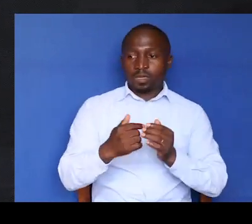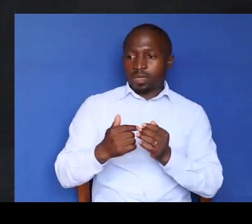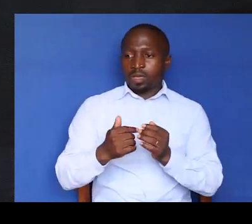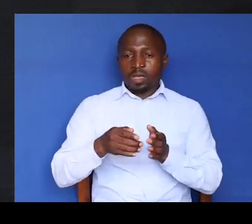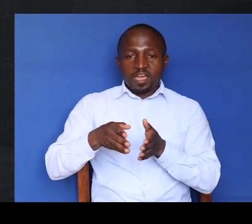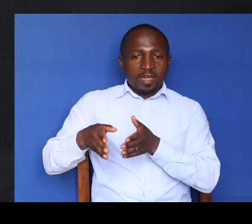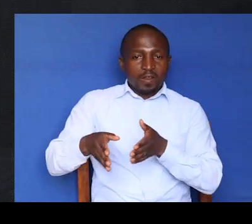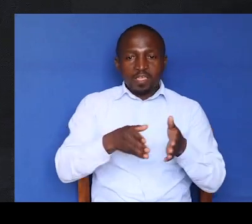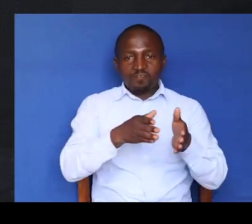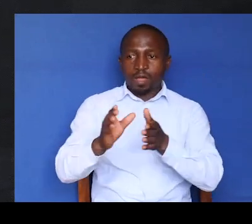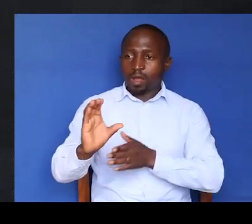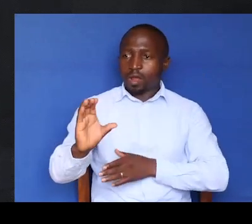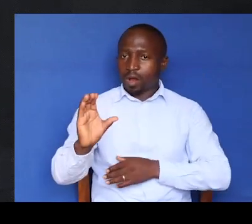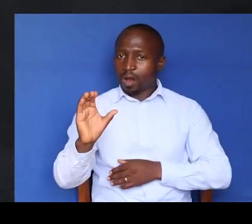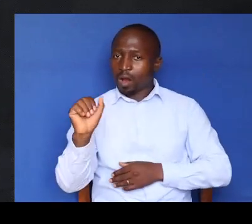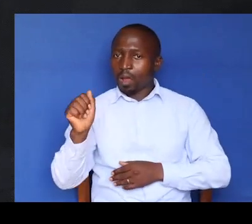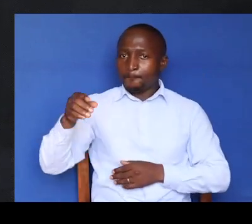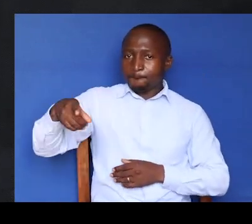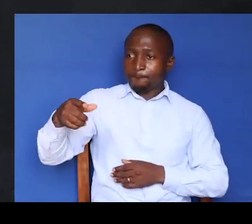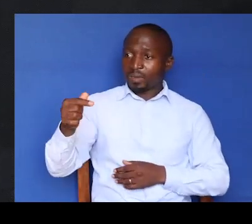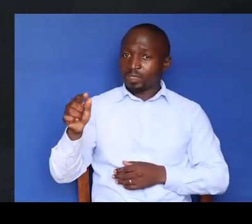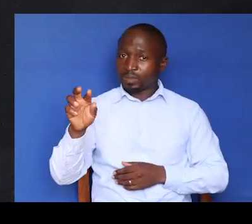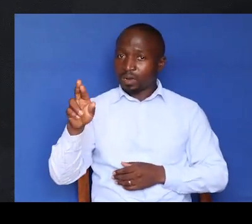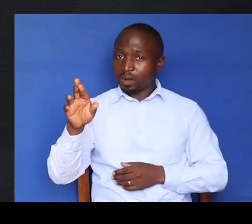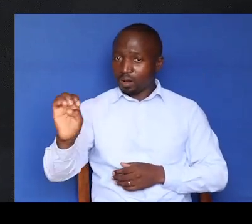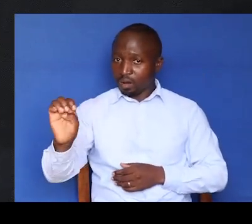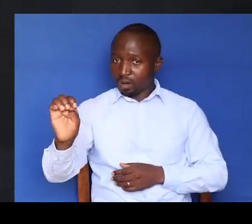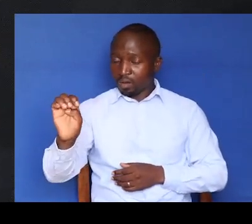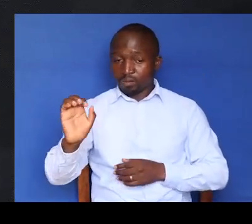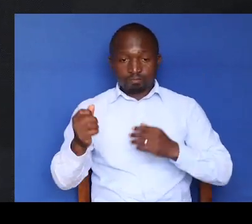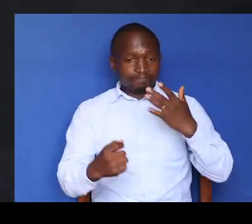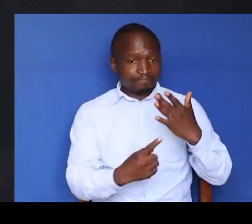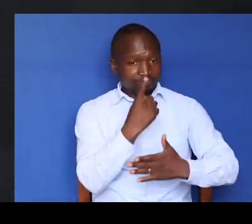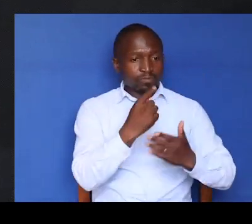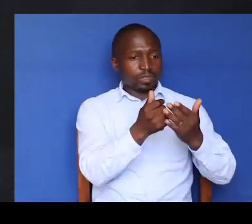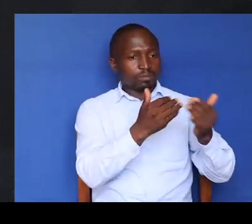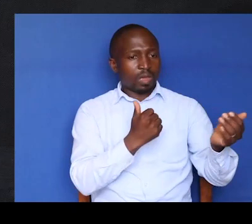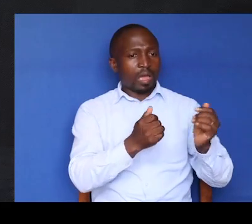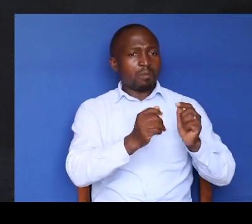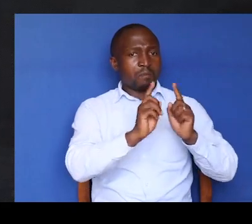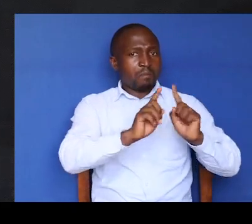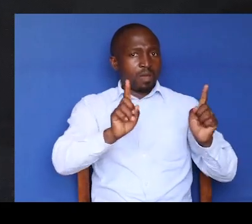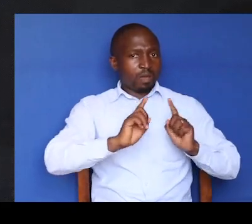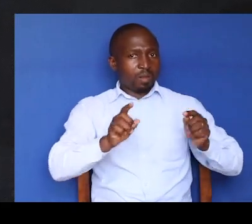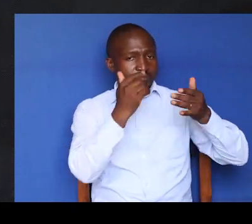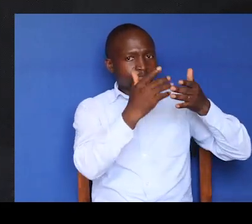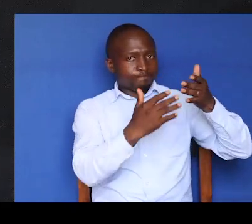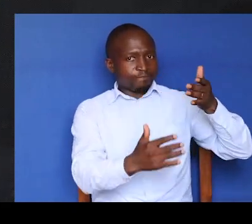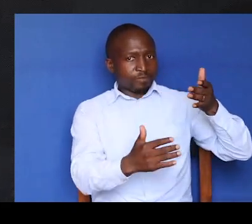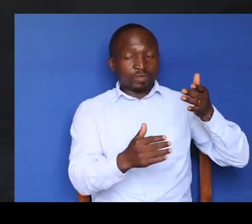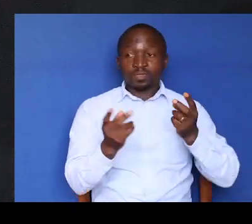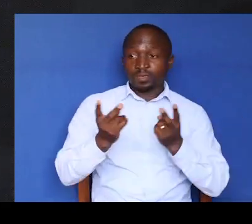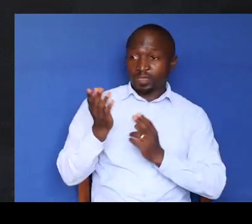river capture is made under certain encouraging factors, of which also